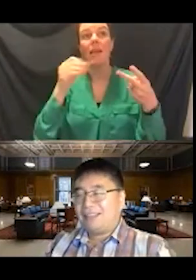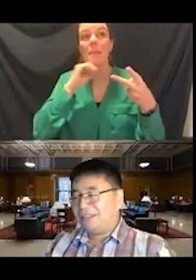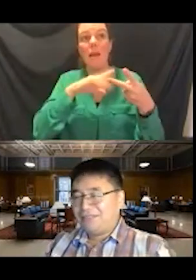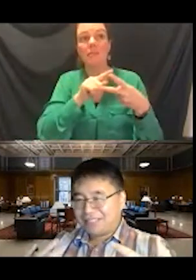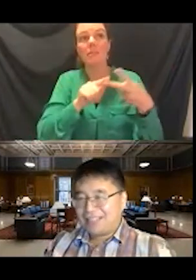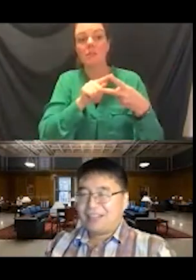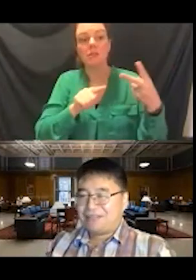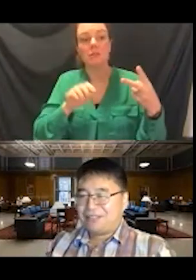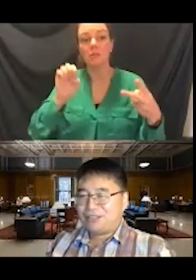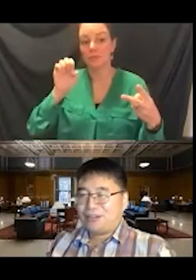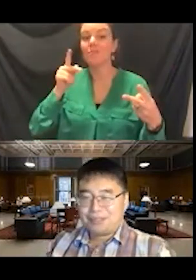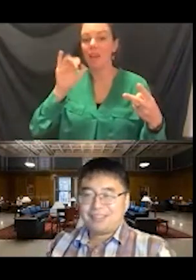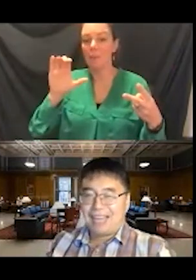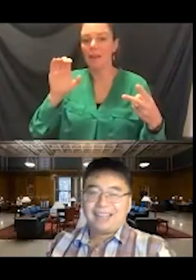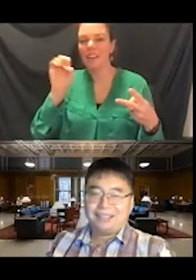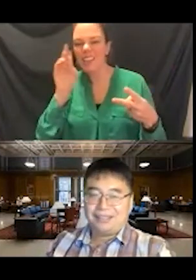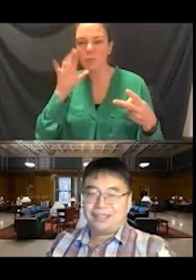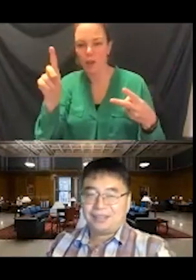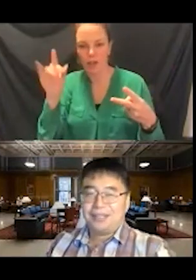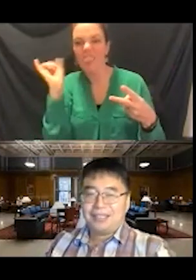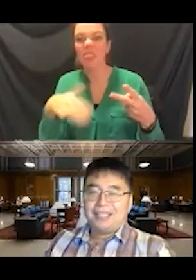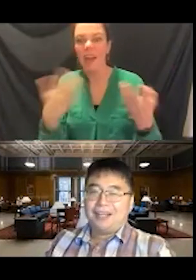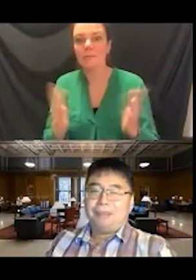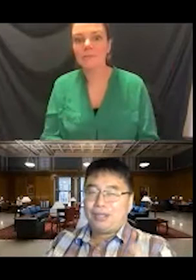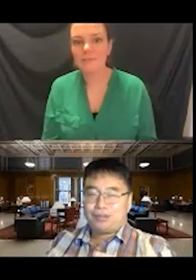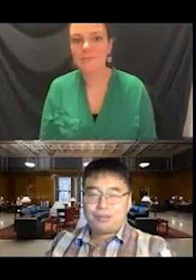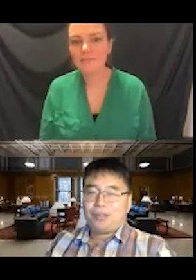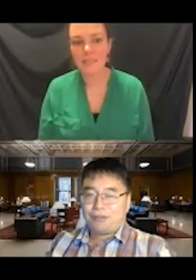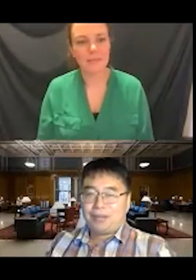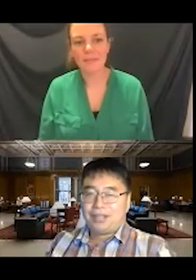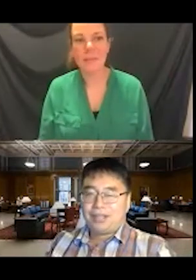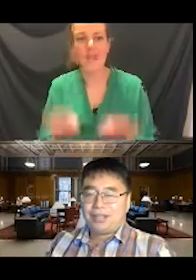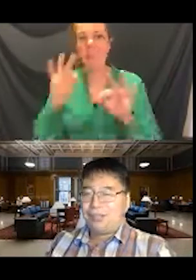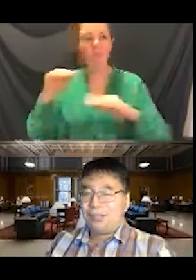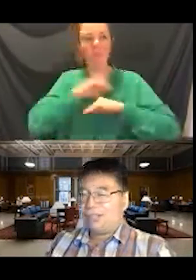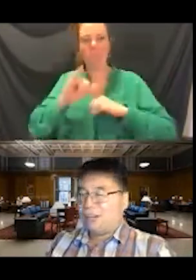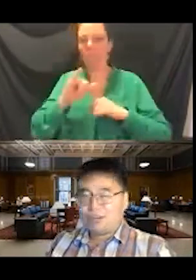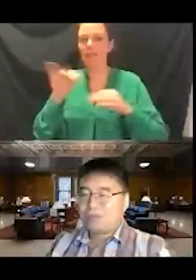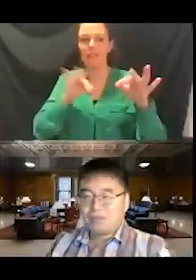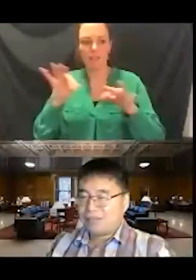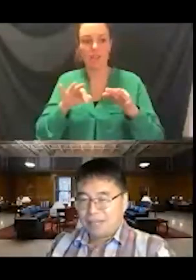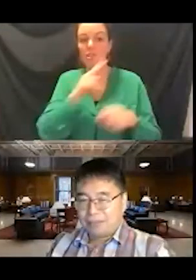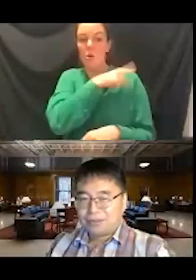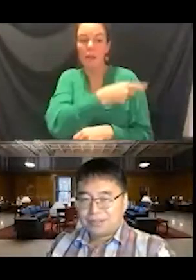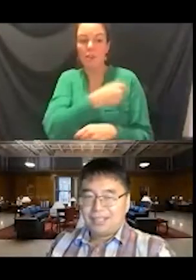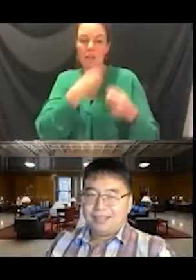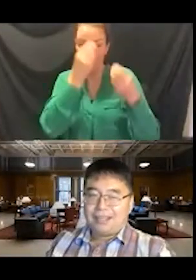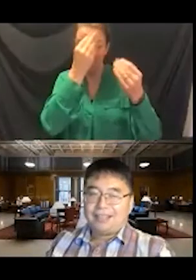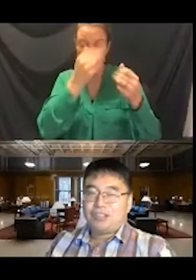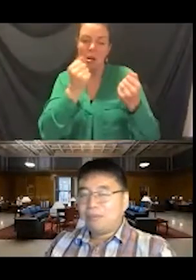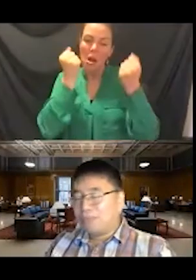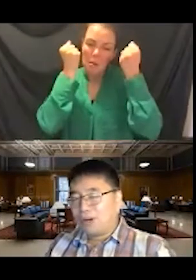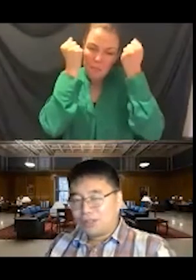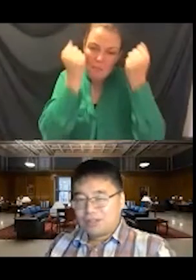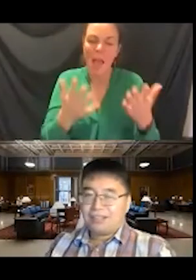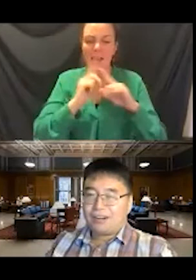Epic data fits that definition almost exactly, right? So patient's information is stored in hundreds of different tables that needs